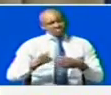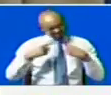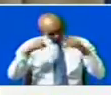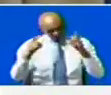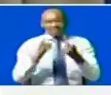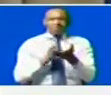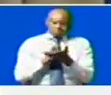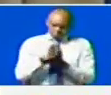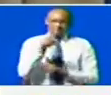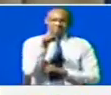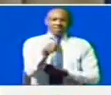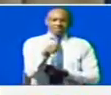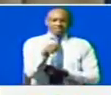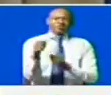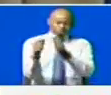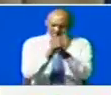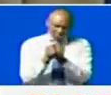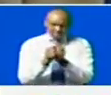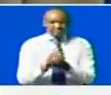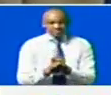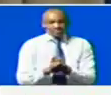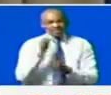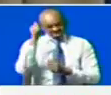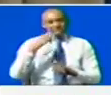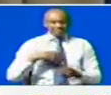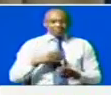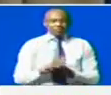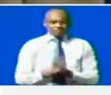this together as Kenyans.